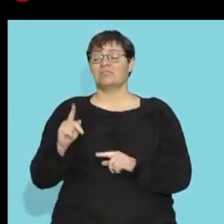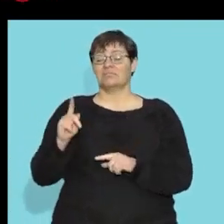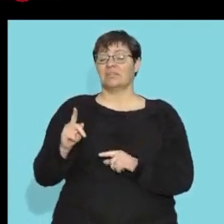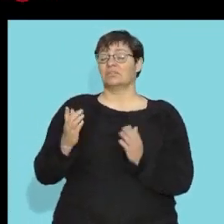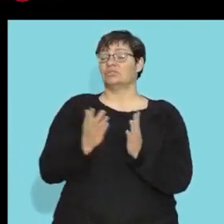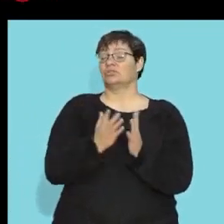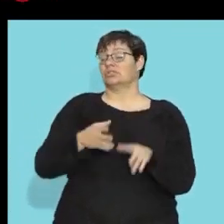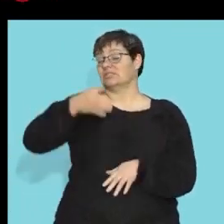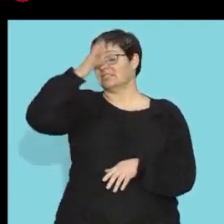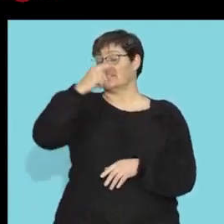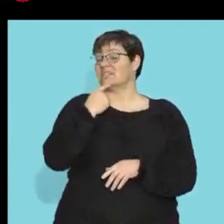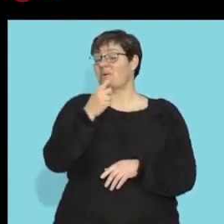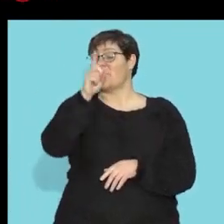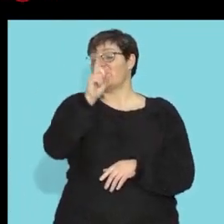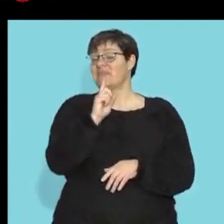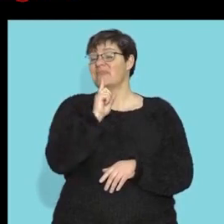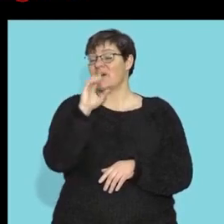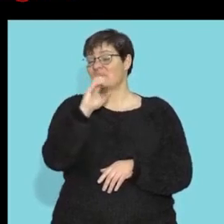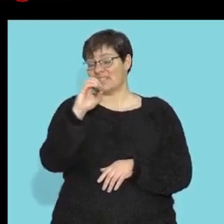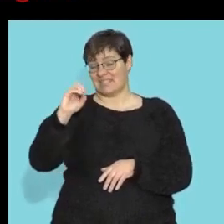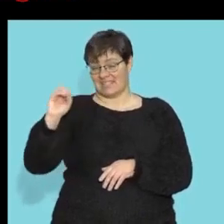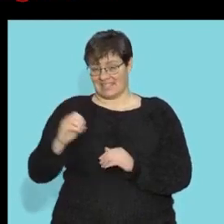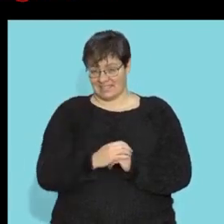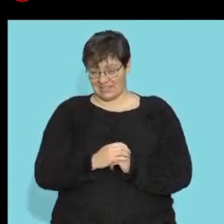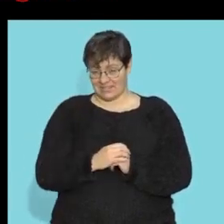one of my answers is going to be